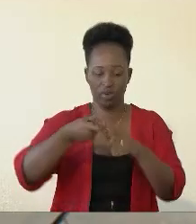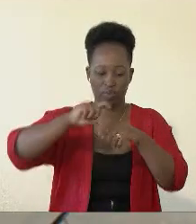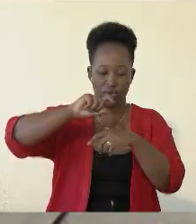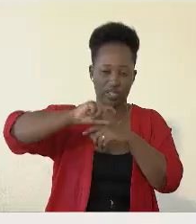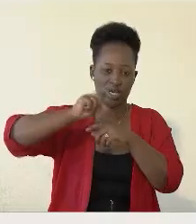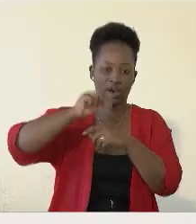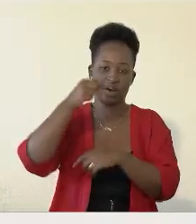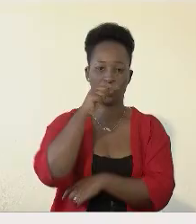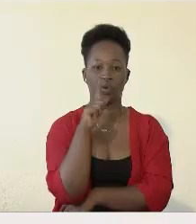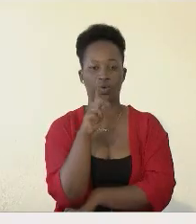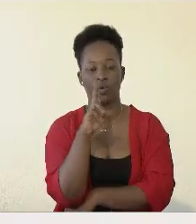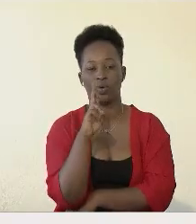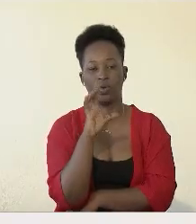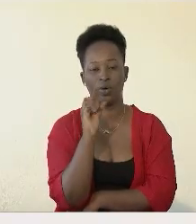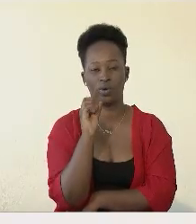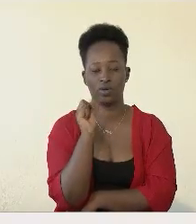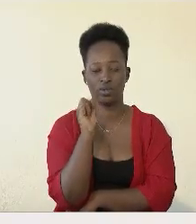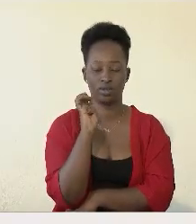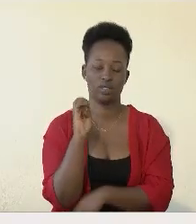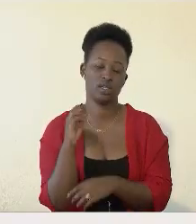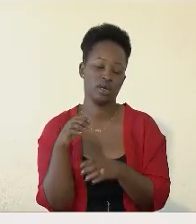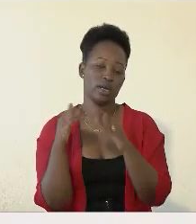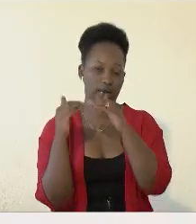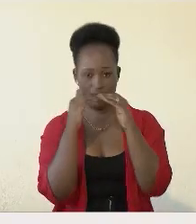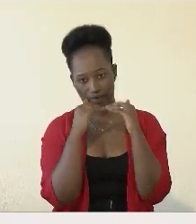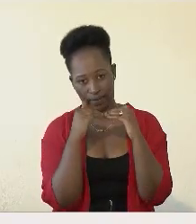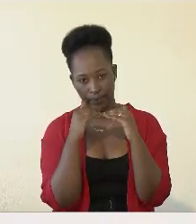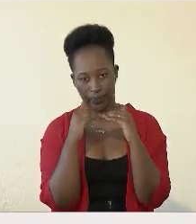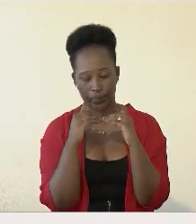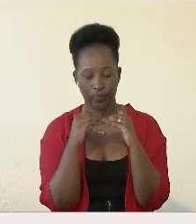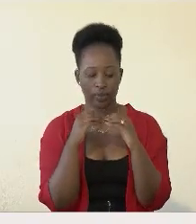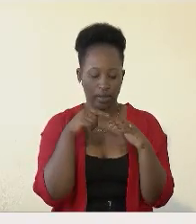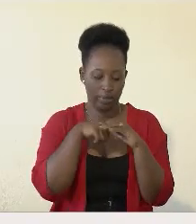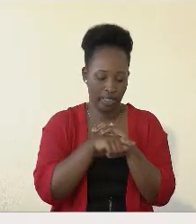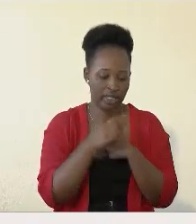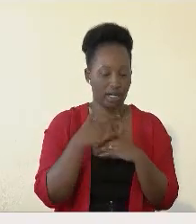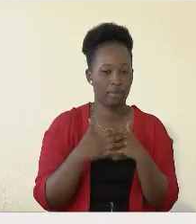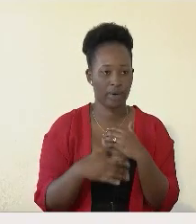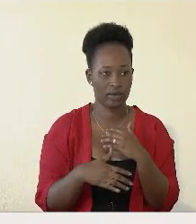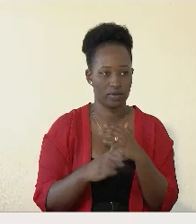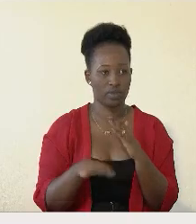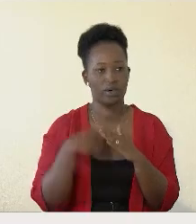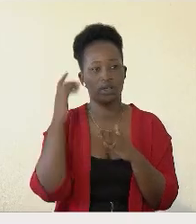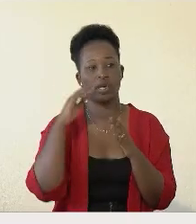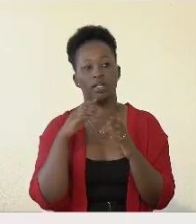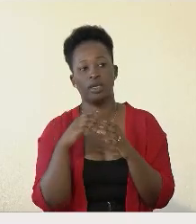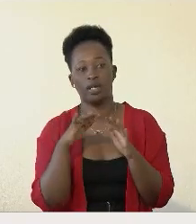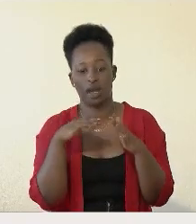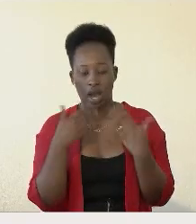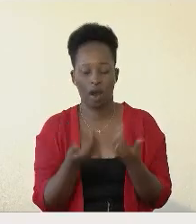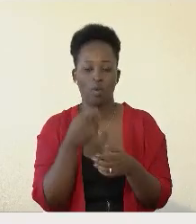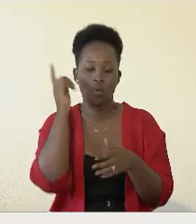Heavy carbohydrates meal, more glucose from the digestive system enters into the blood. And how would the body